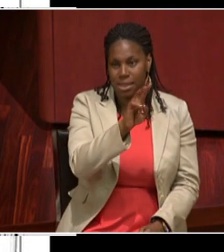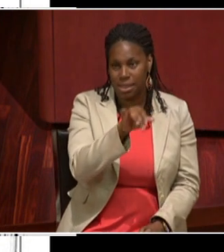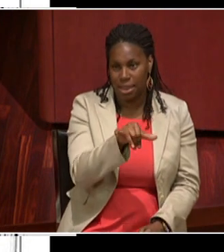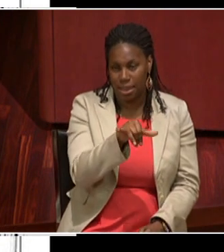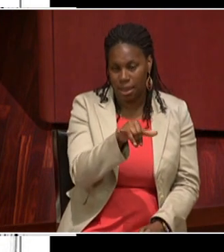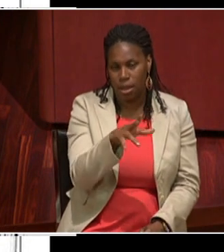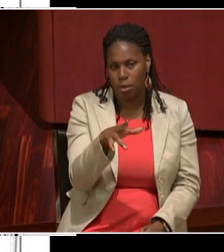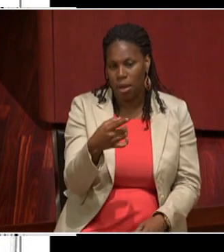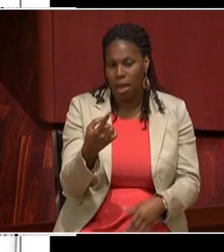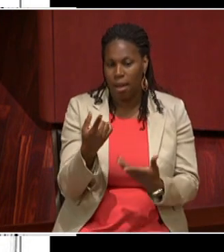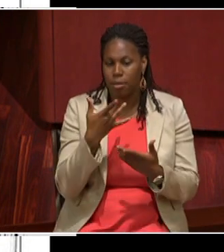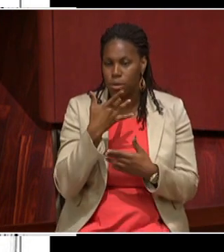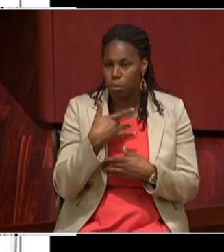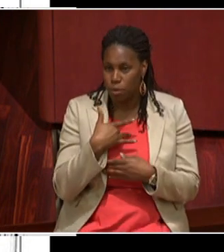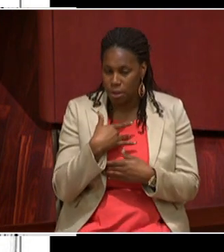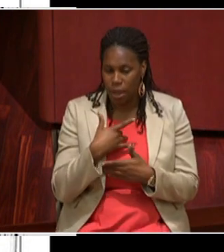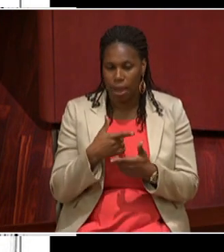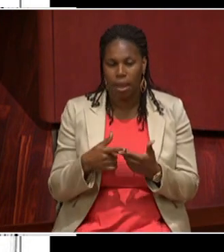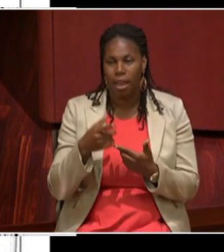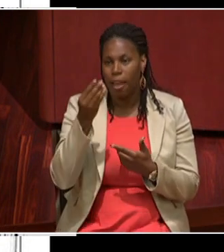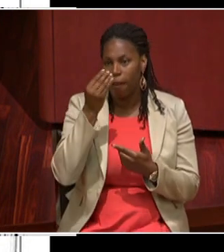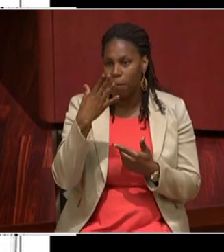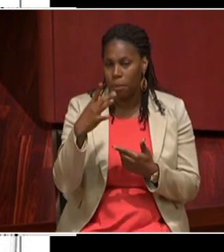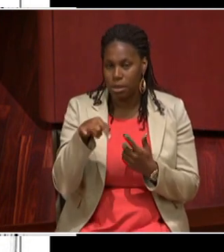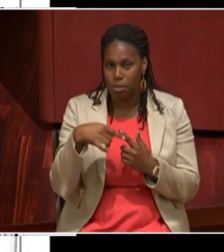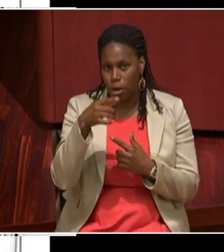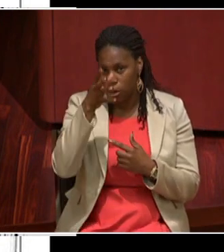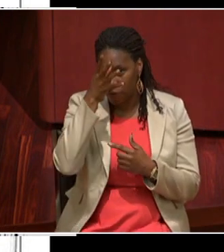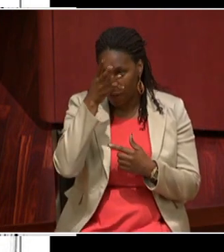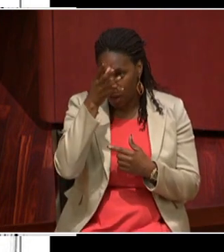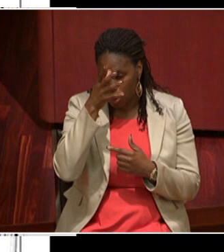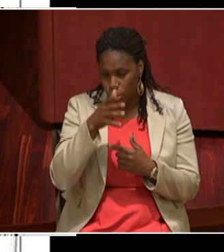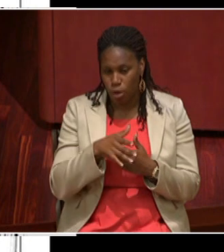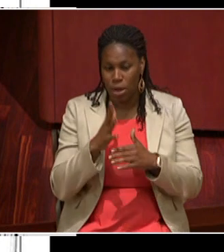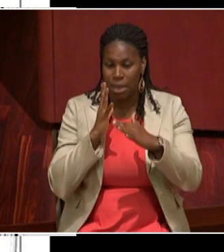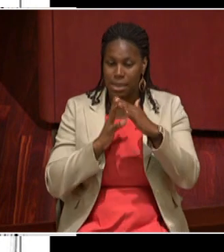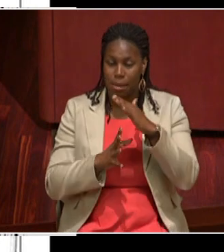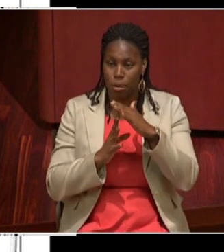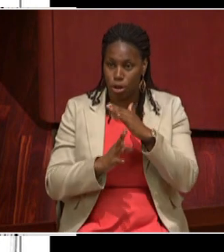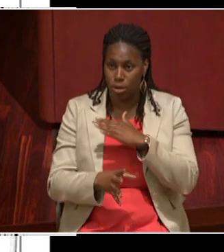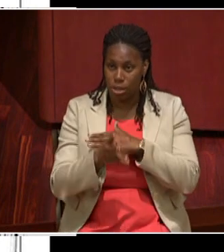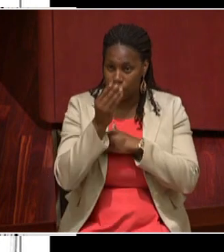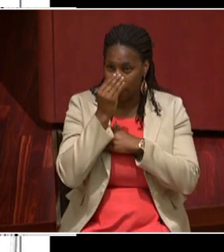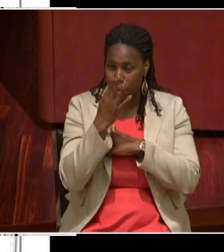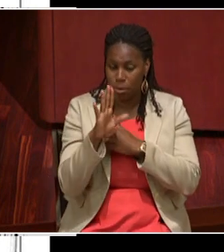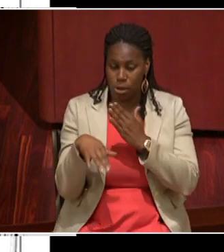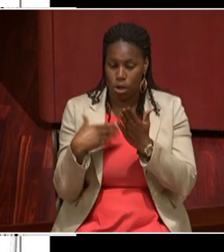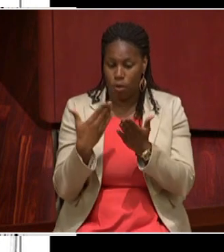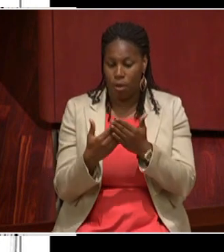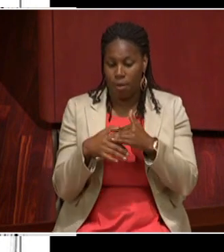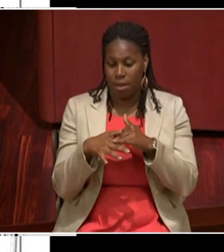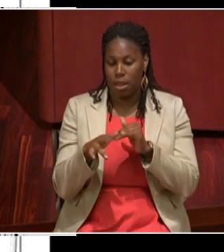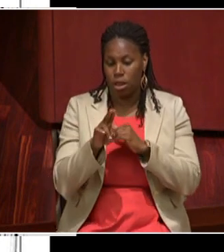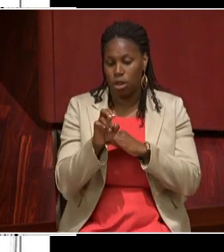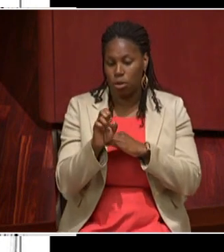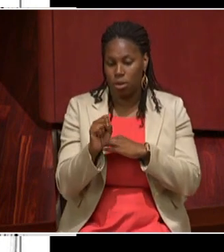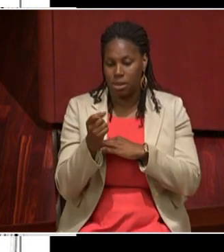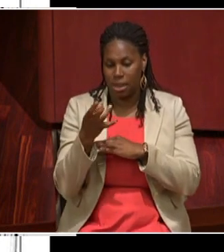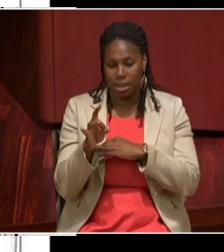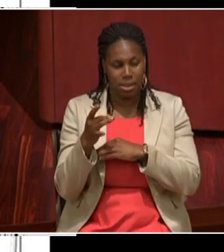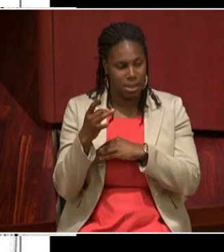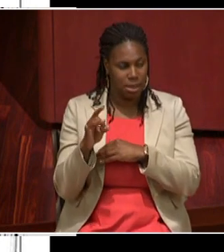get his date of birth, information about his father's immigration information. He arrived in the U.S. in